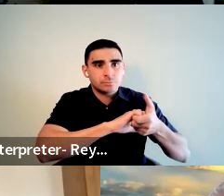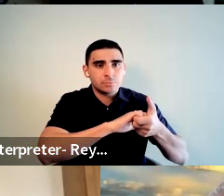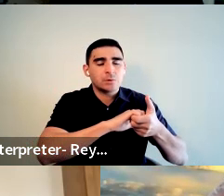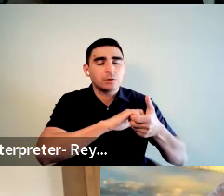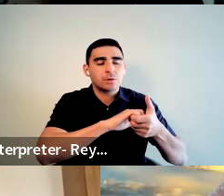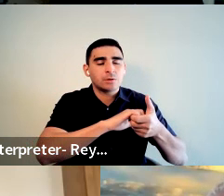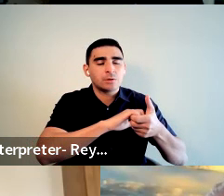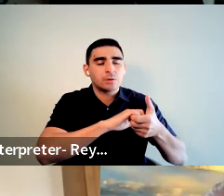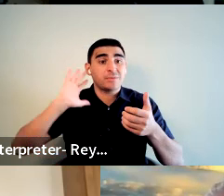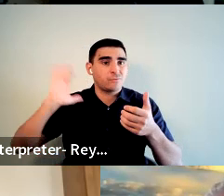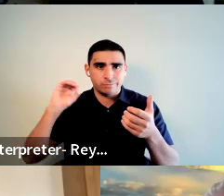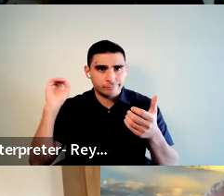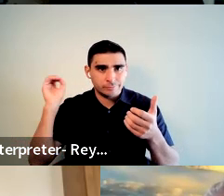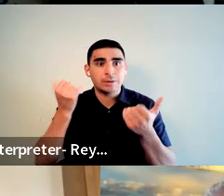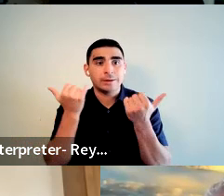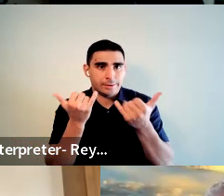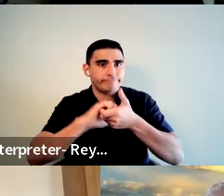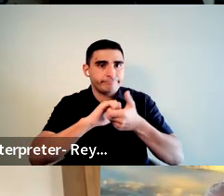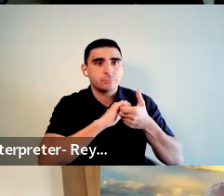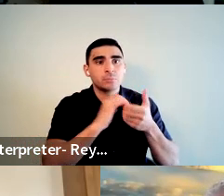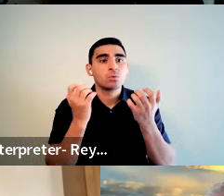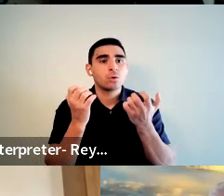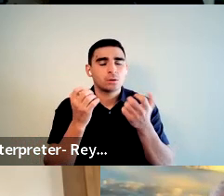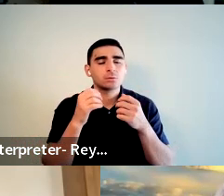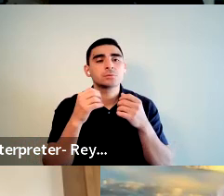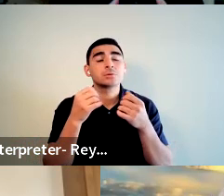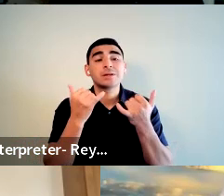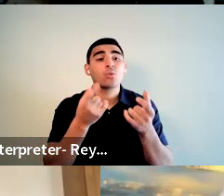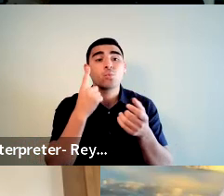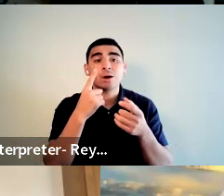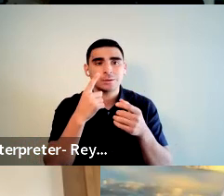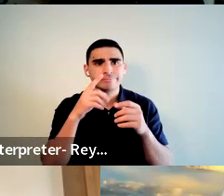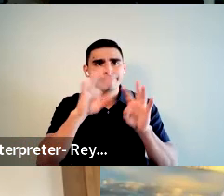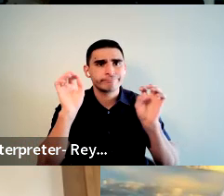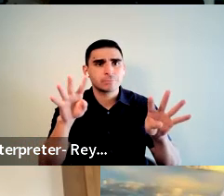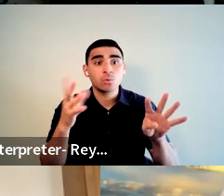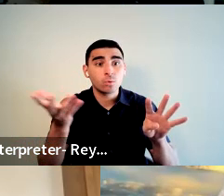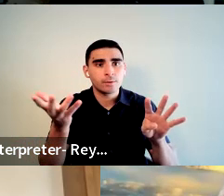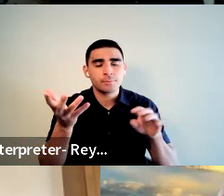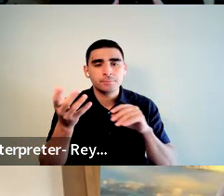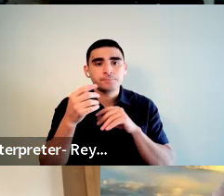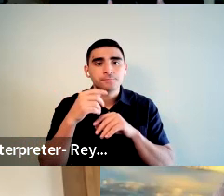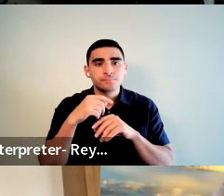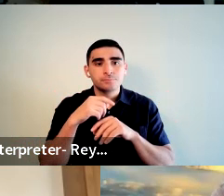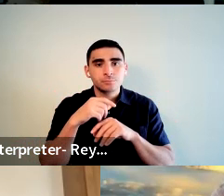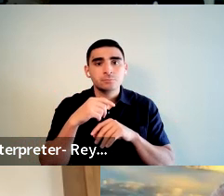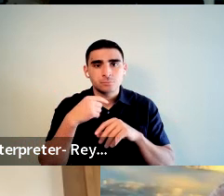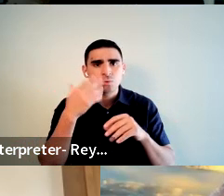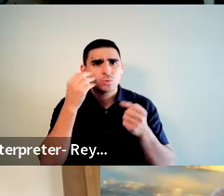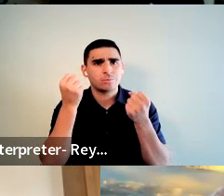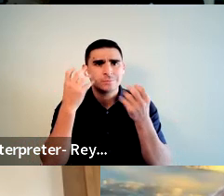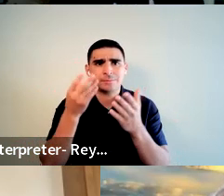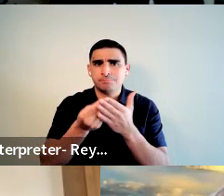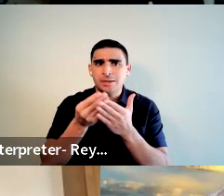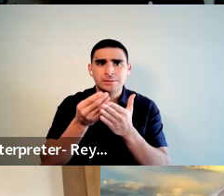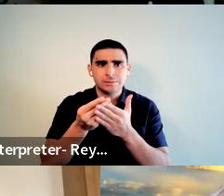haven't before. I think we're trying to answer the question, are there enough? We know there's lots of money in the